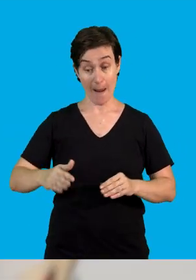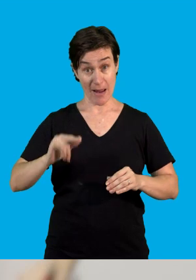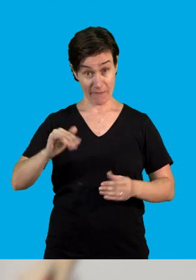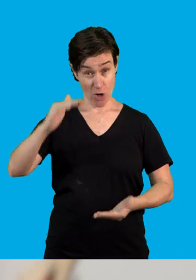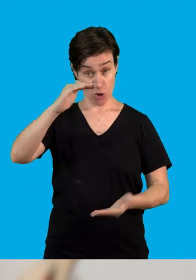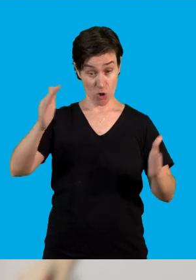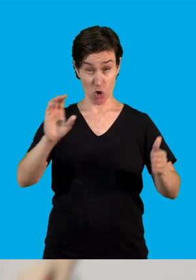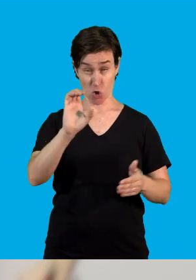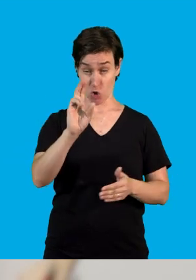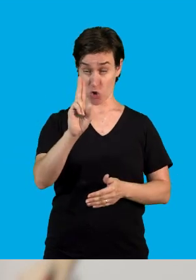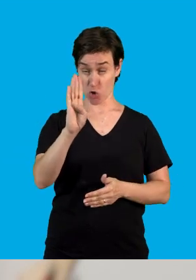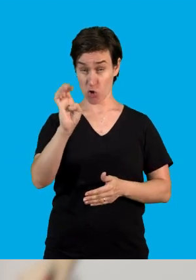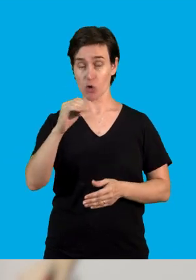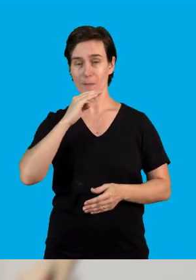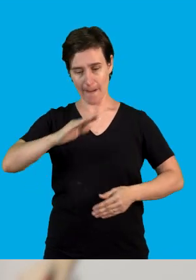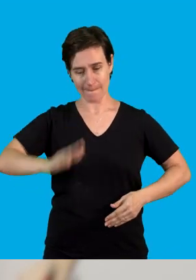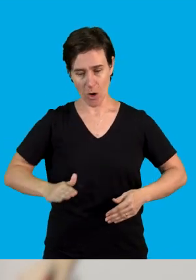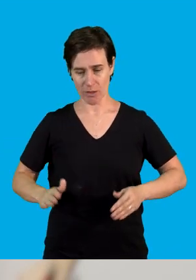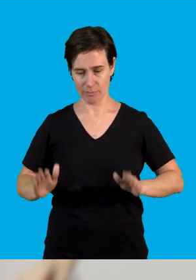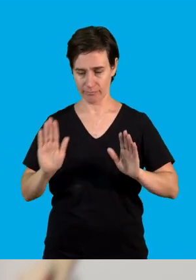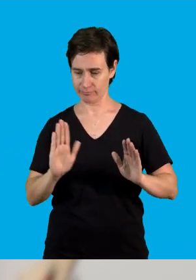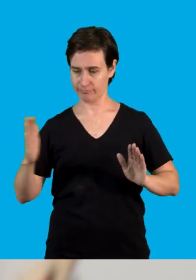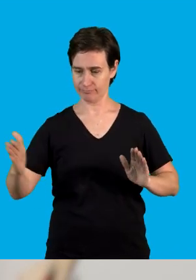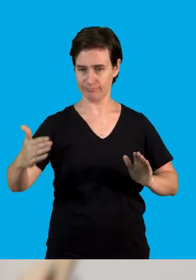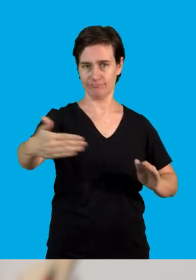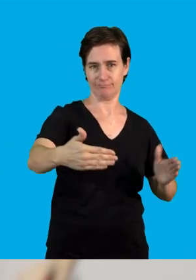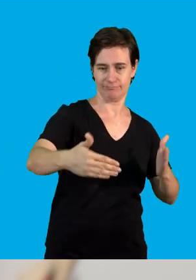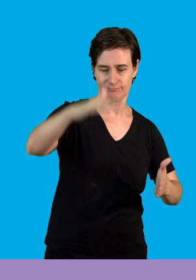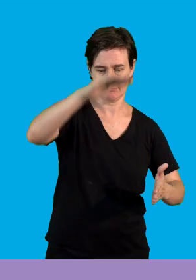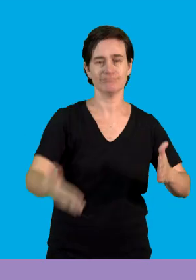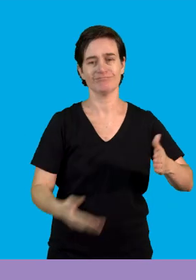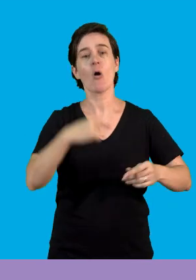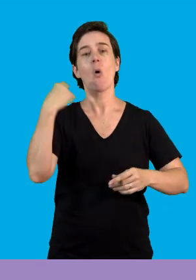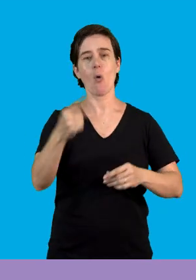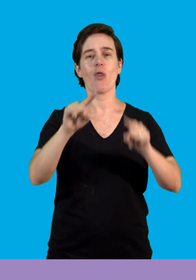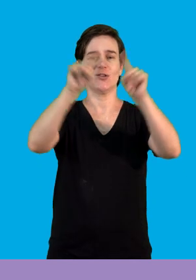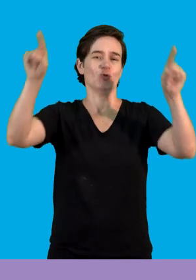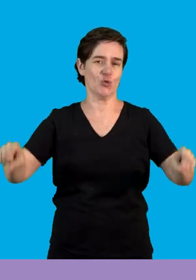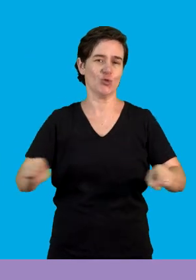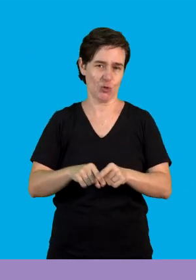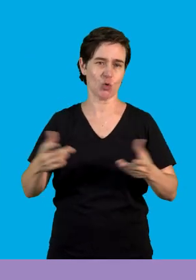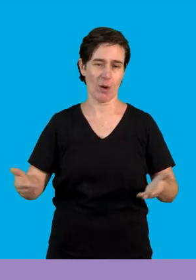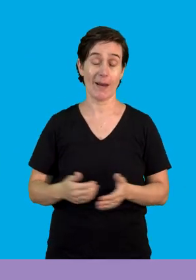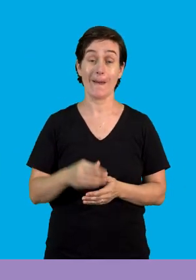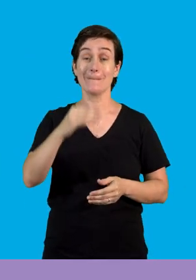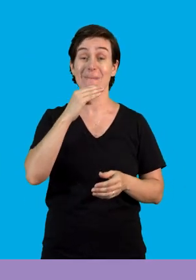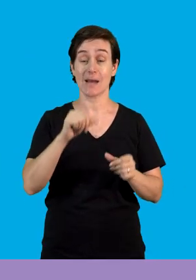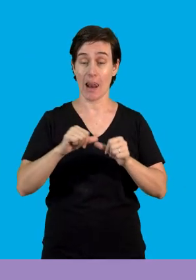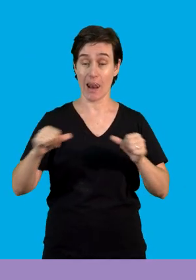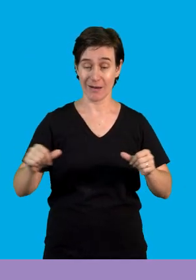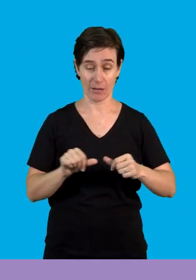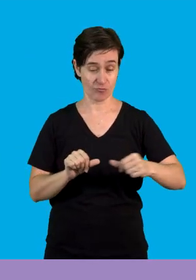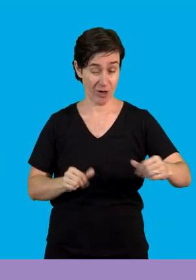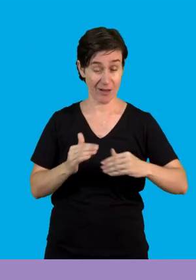square, and all the faces of this cube are actually squares, which means that the length, the